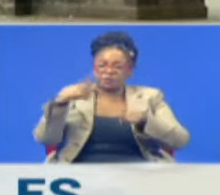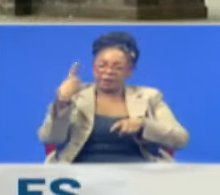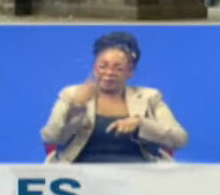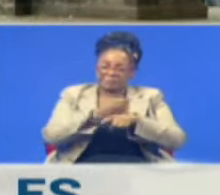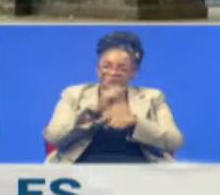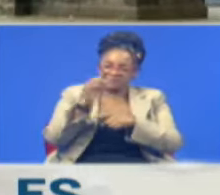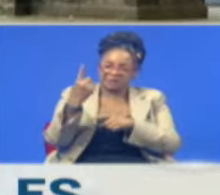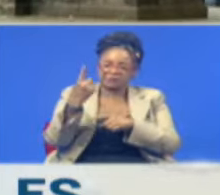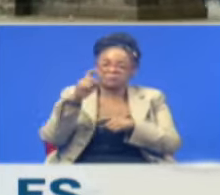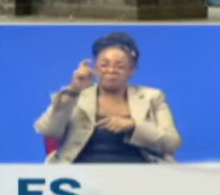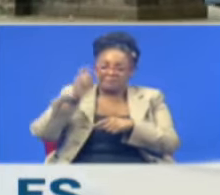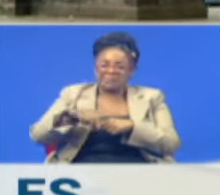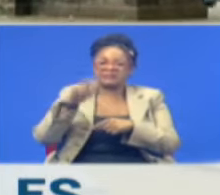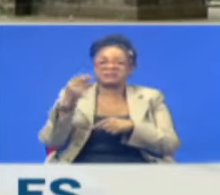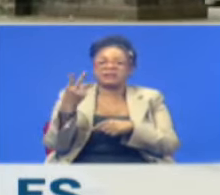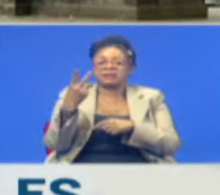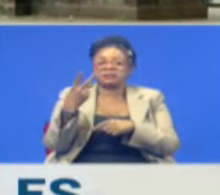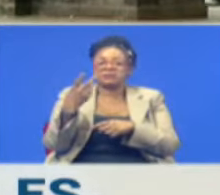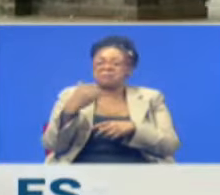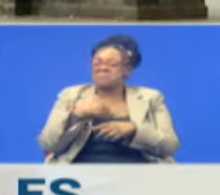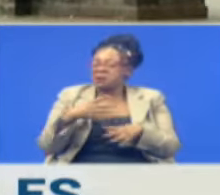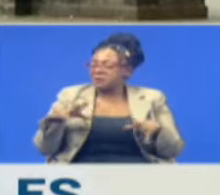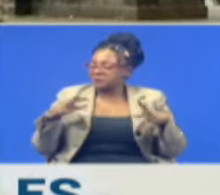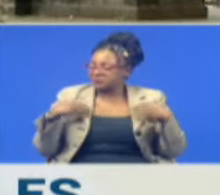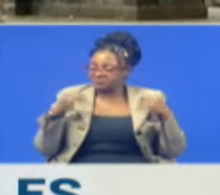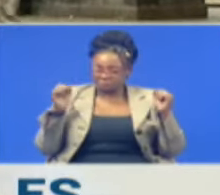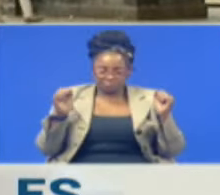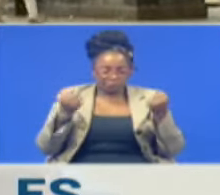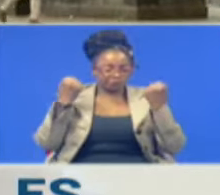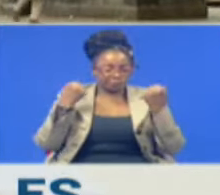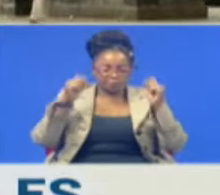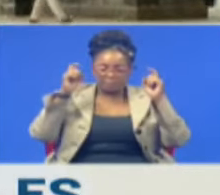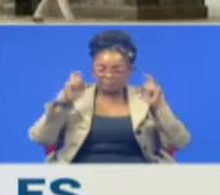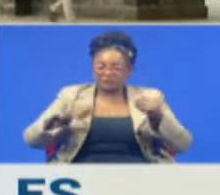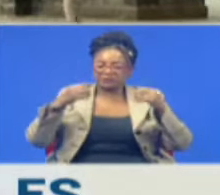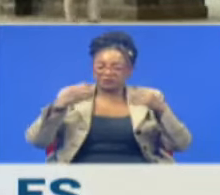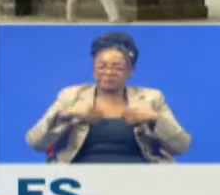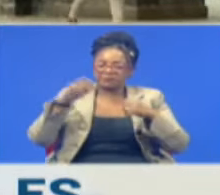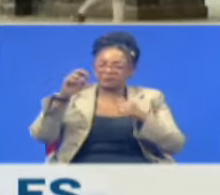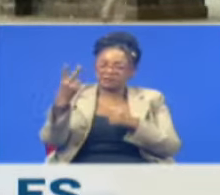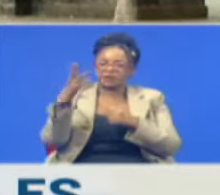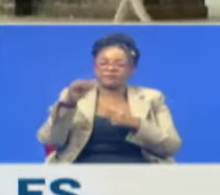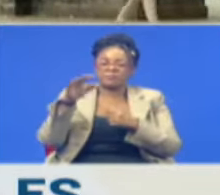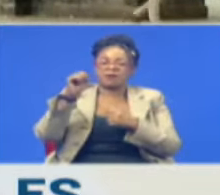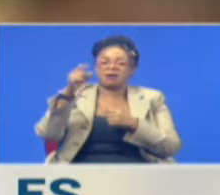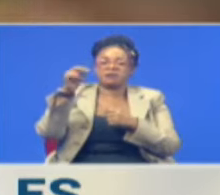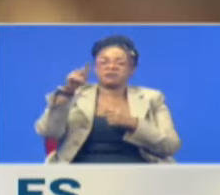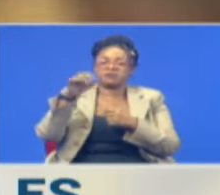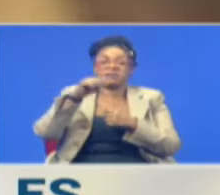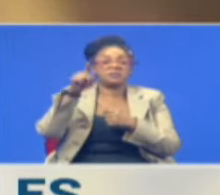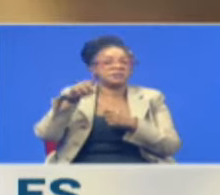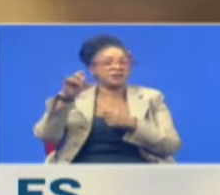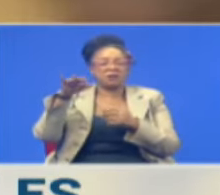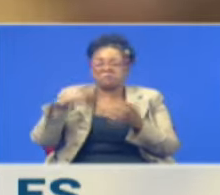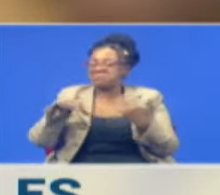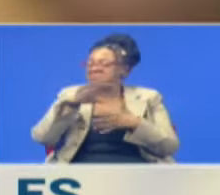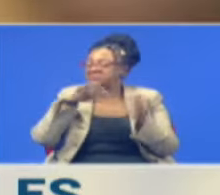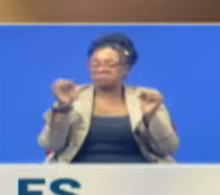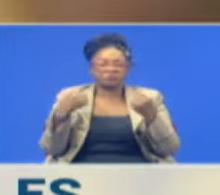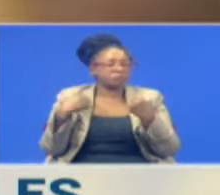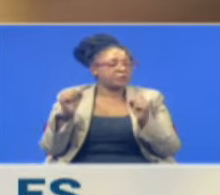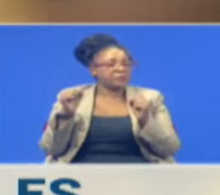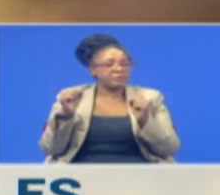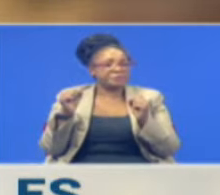I will go for nothing else short of the second dose from AstraZeneca. I will not mix. For example, I myself have